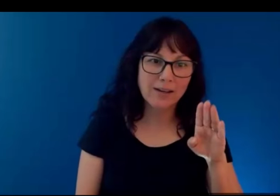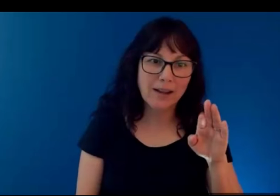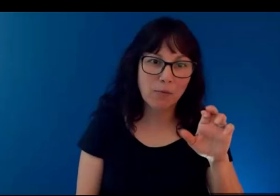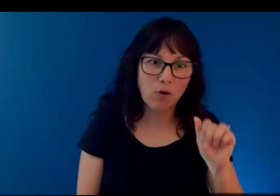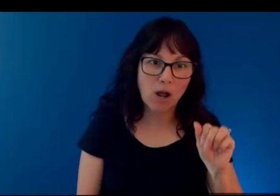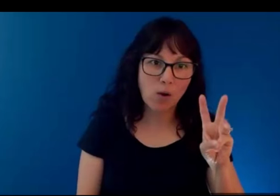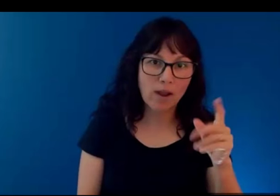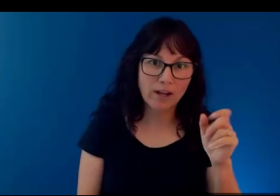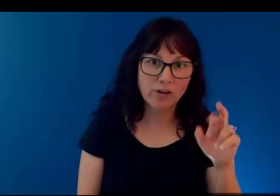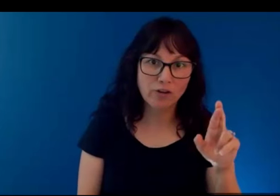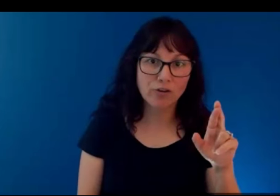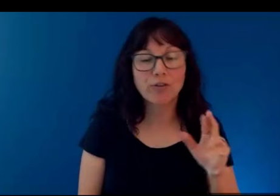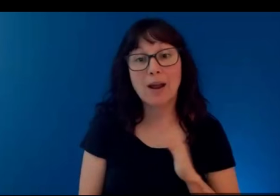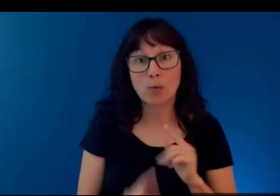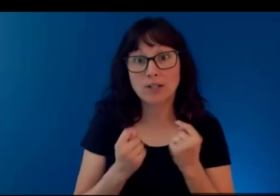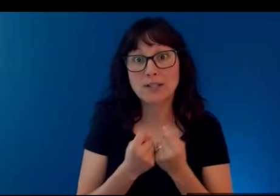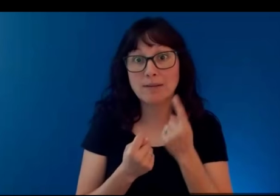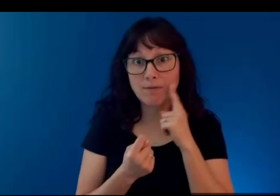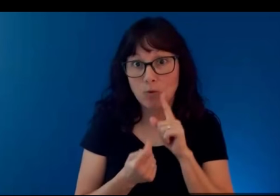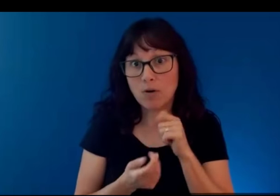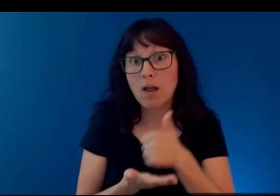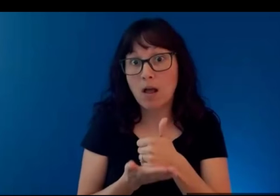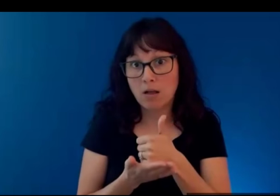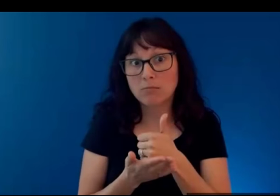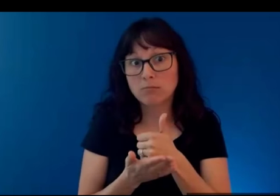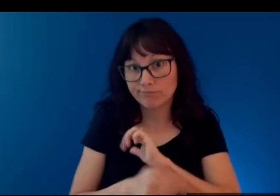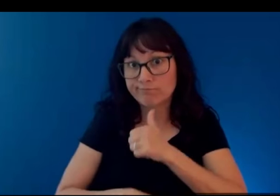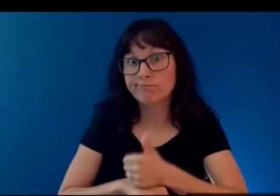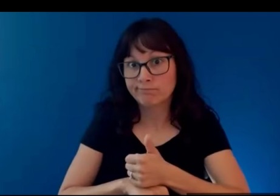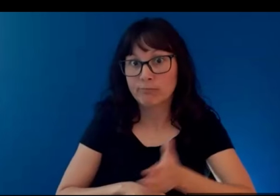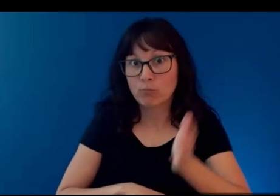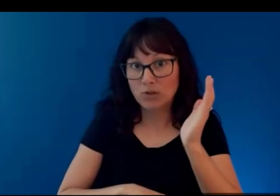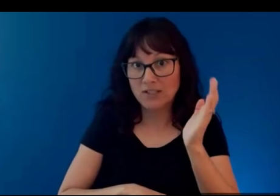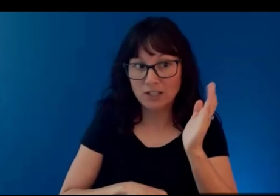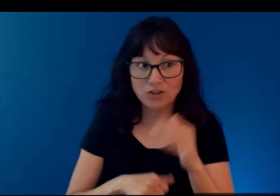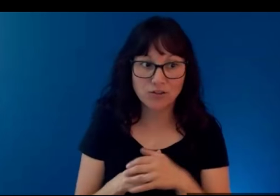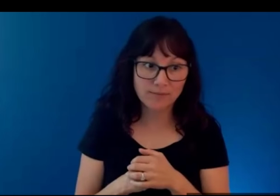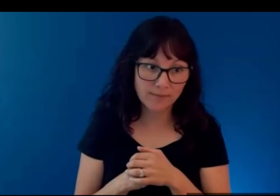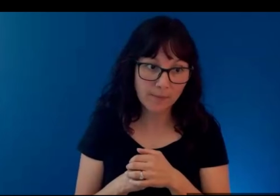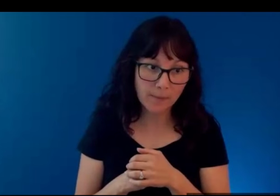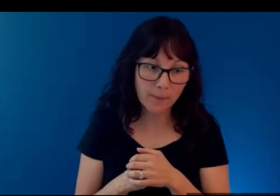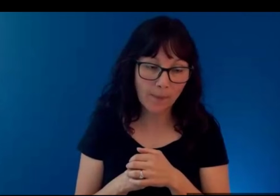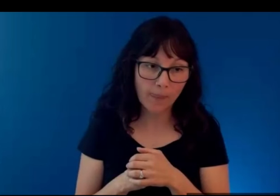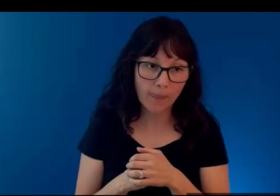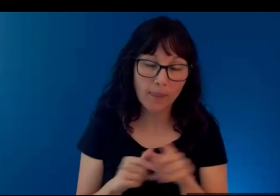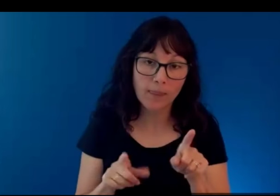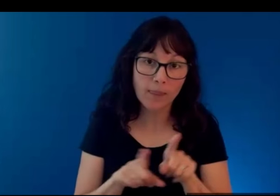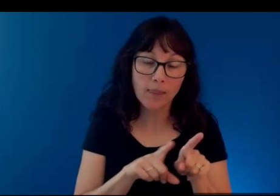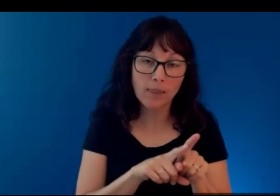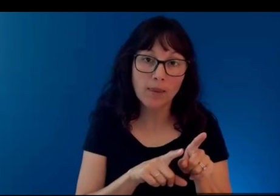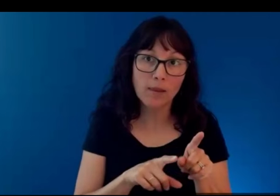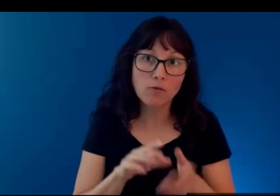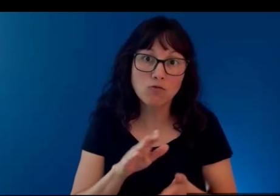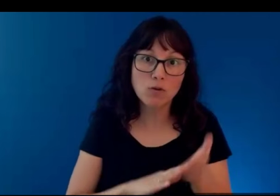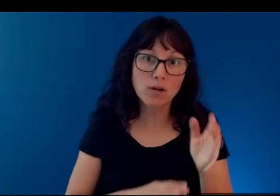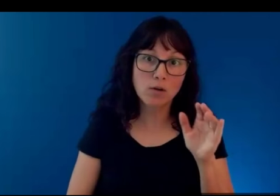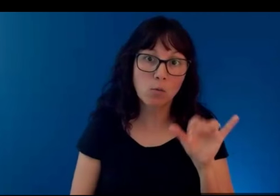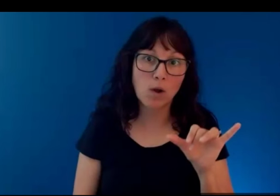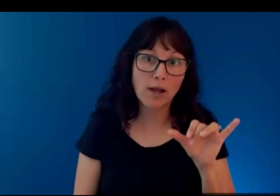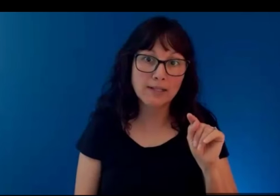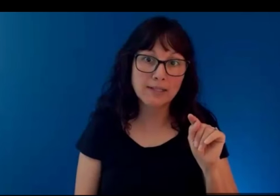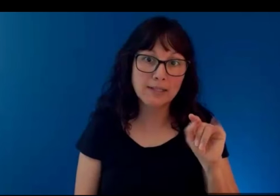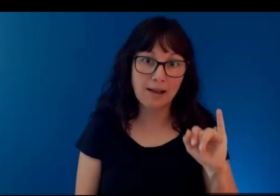Wagner. This is our team that helps put our presentation materials together and who also run our YTI